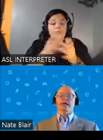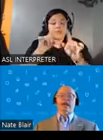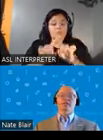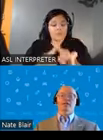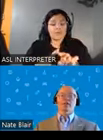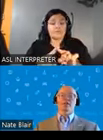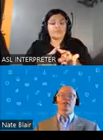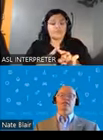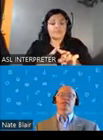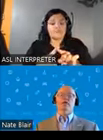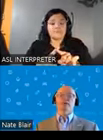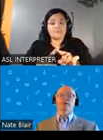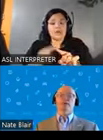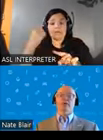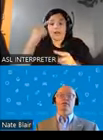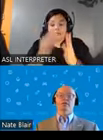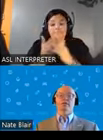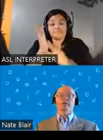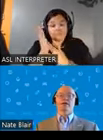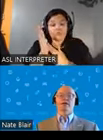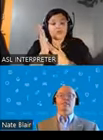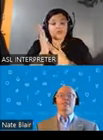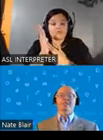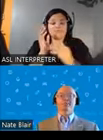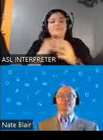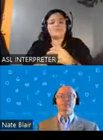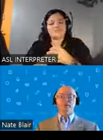resiliency and reliability in all the scenarios.